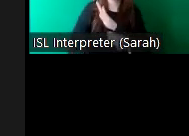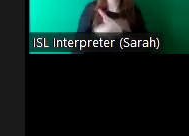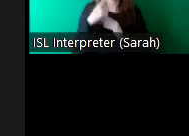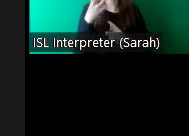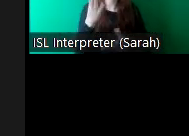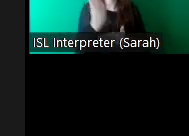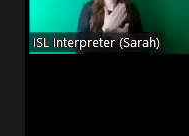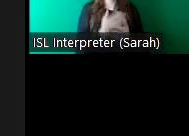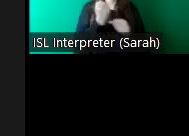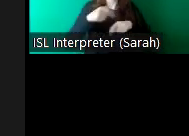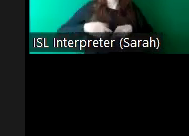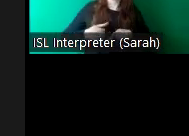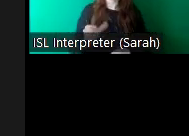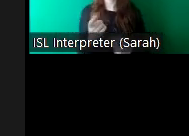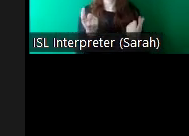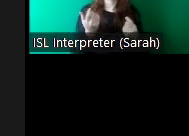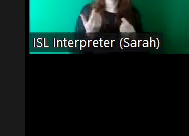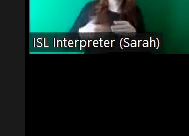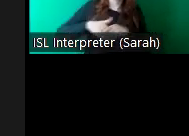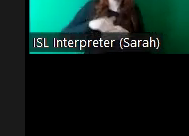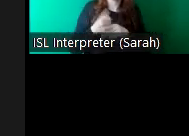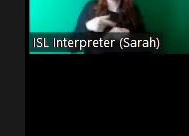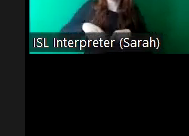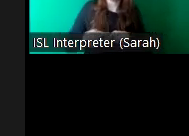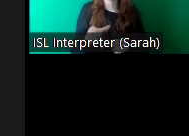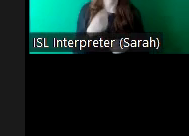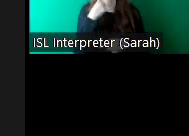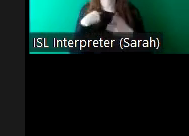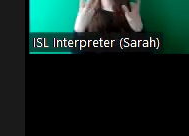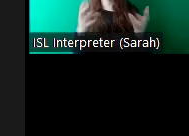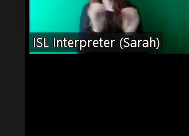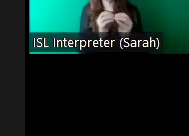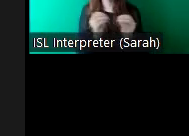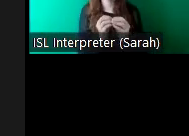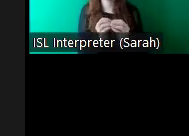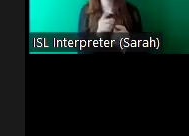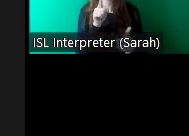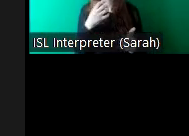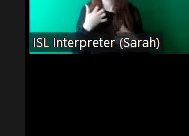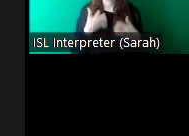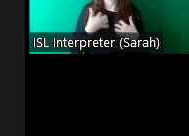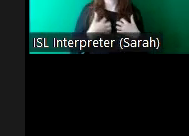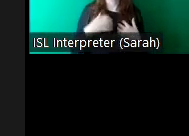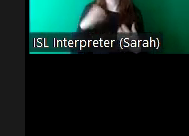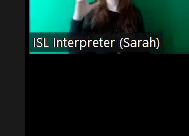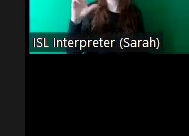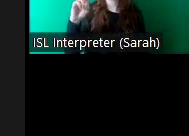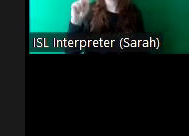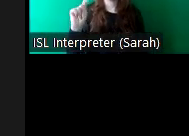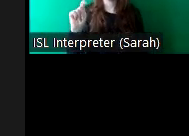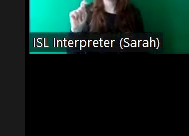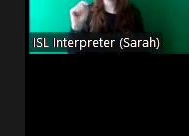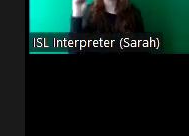course and more specifics about it. But again, just to mention, I suppose, that it's quite interesting that CRT, which in some ways